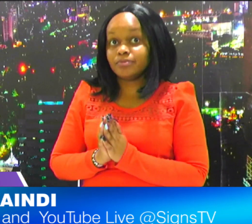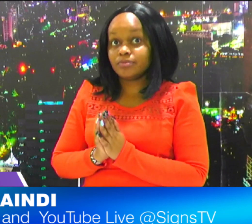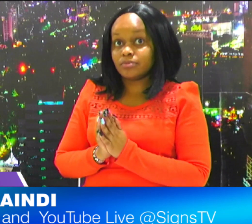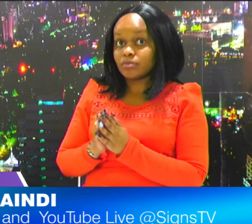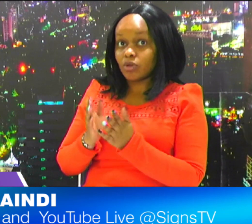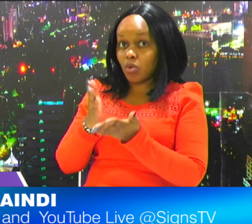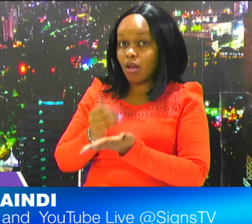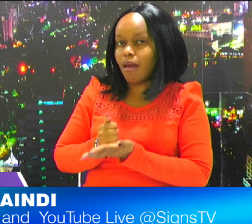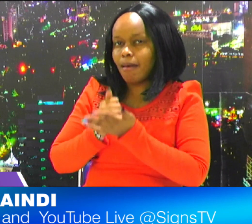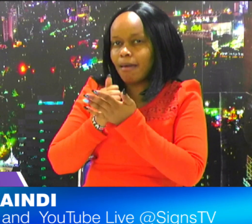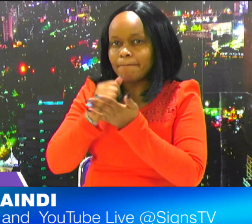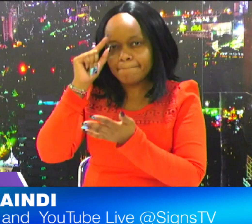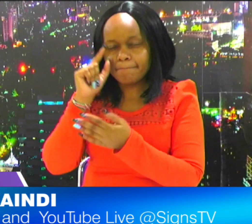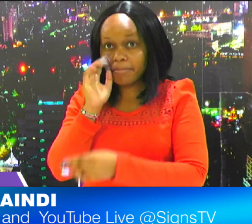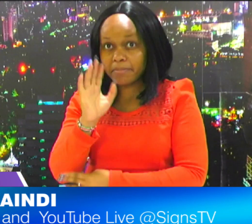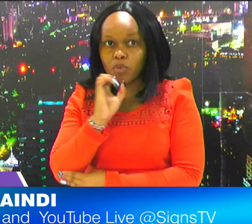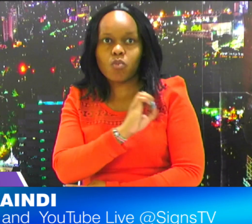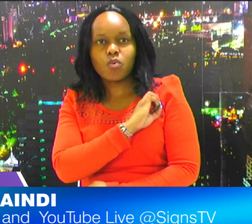own revenue.